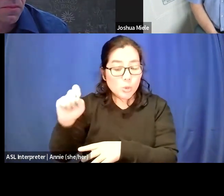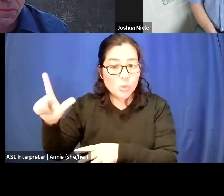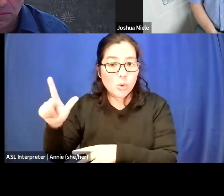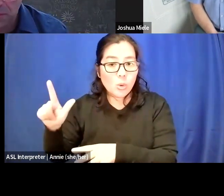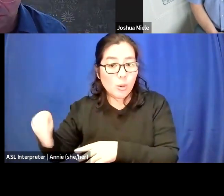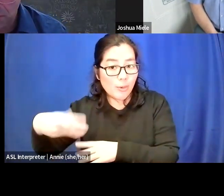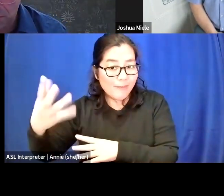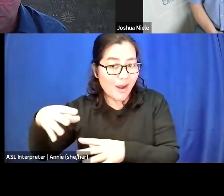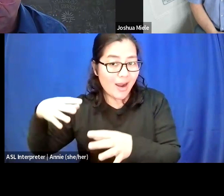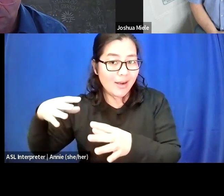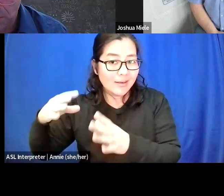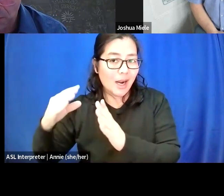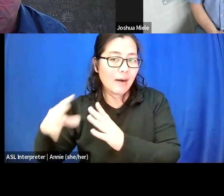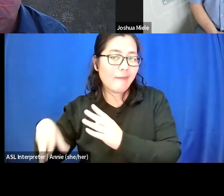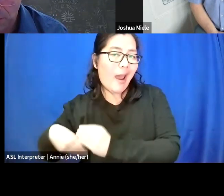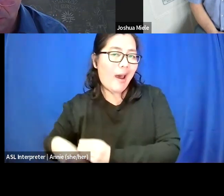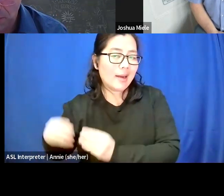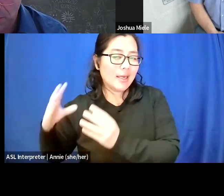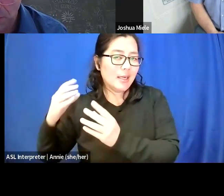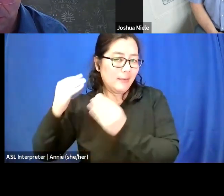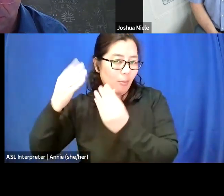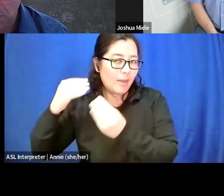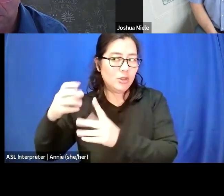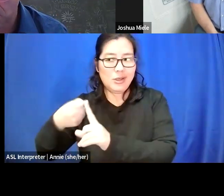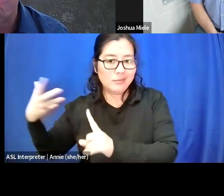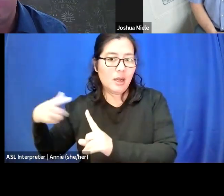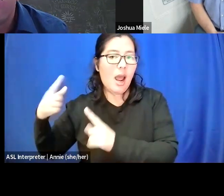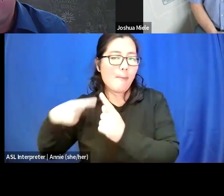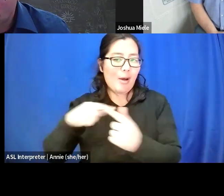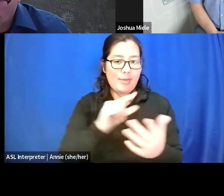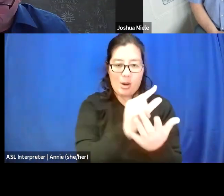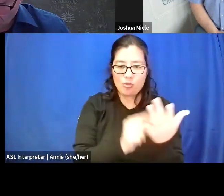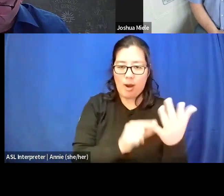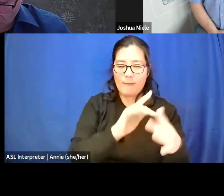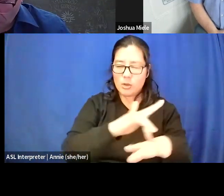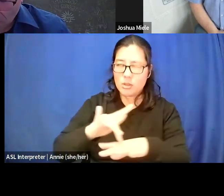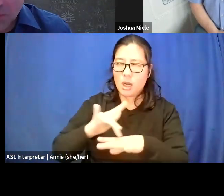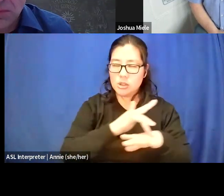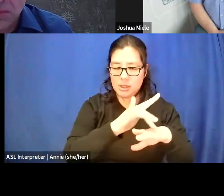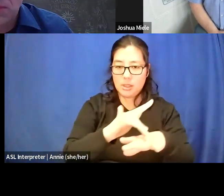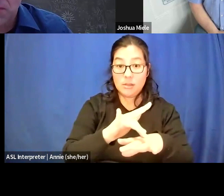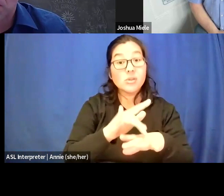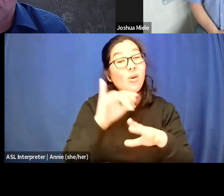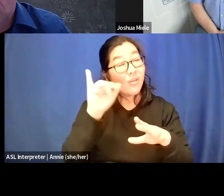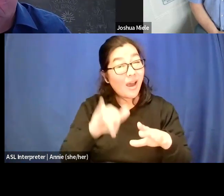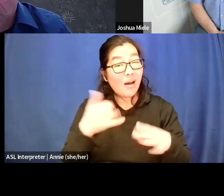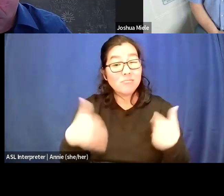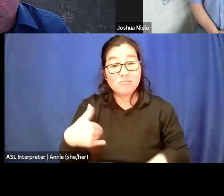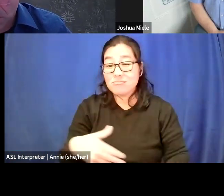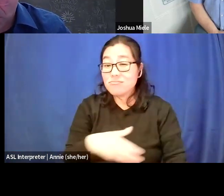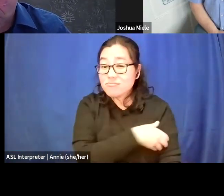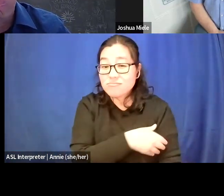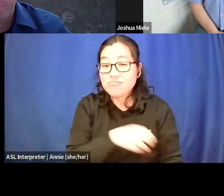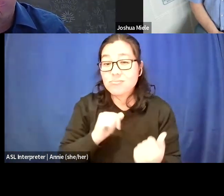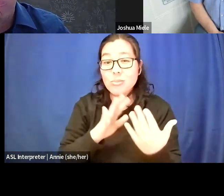you annotation about the parts of the graphic that you're touching. And I could imagine that that would be a very powerful approach for